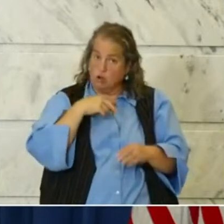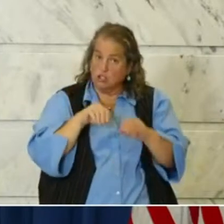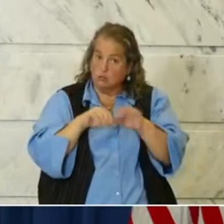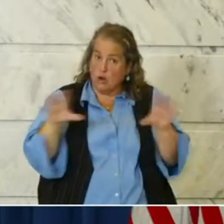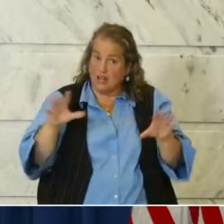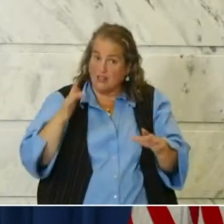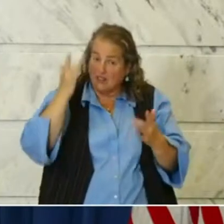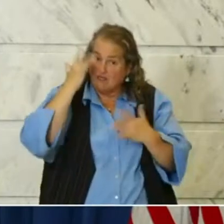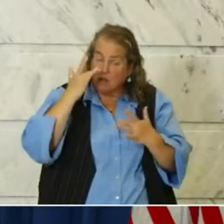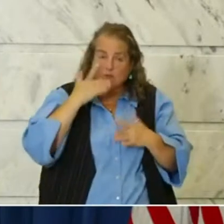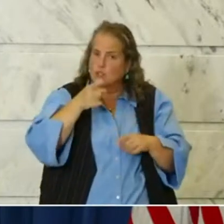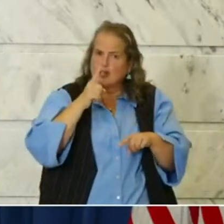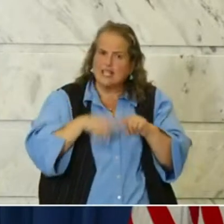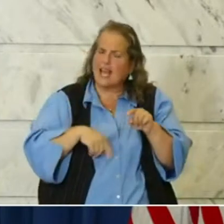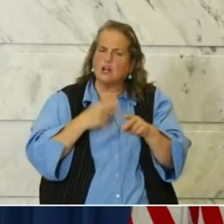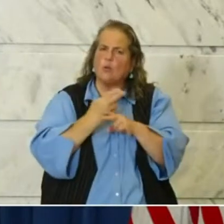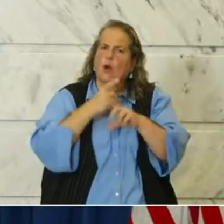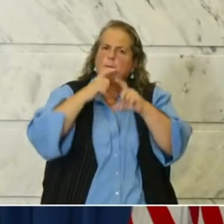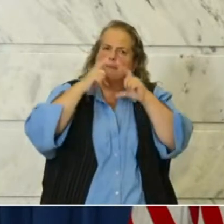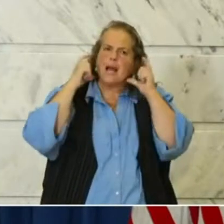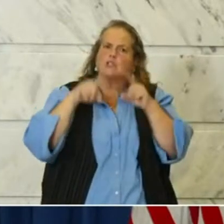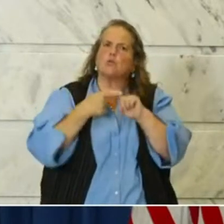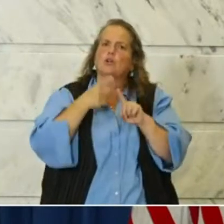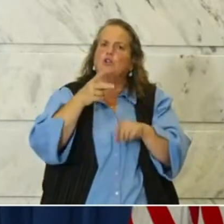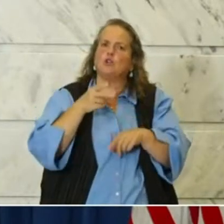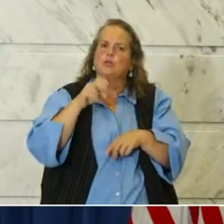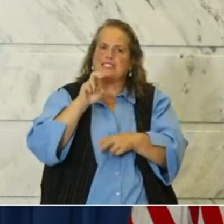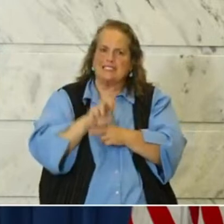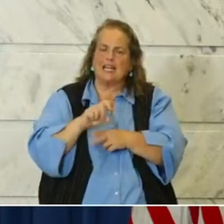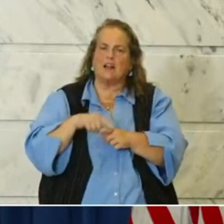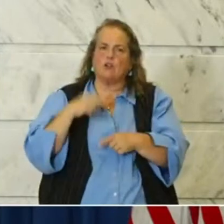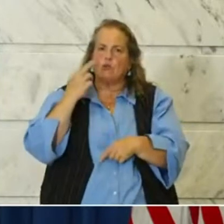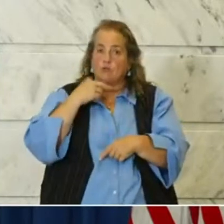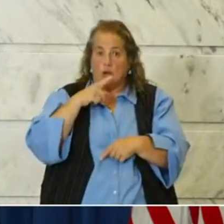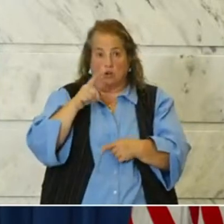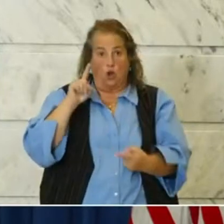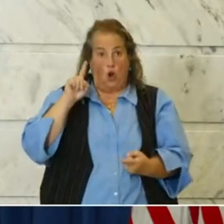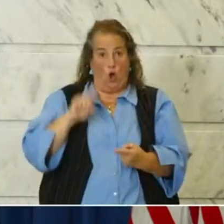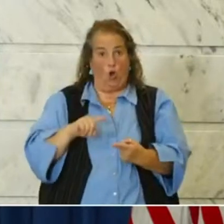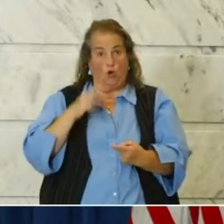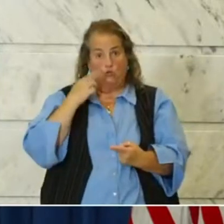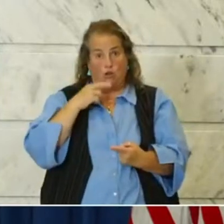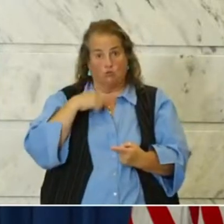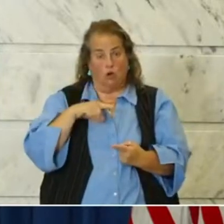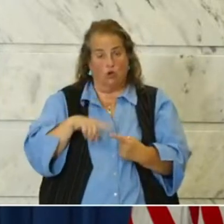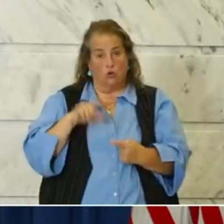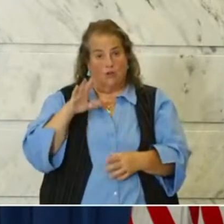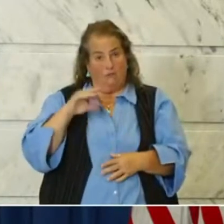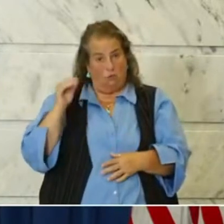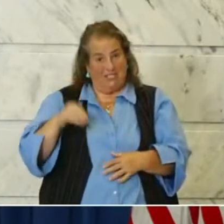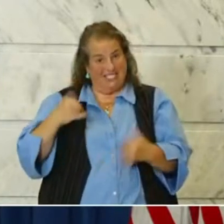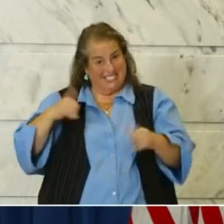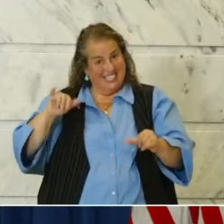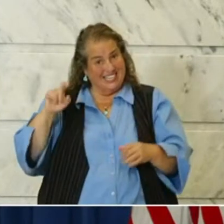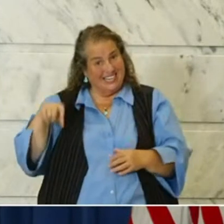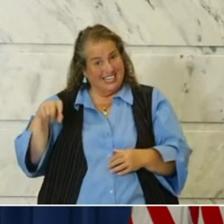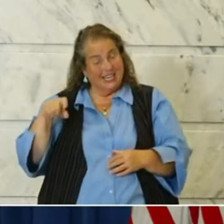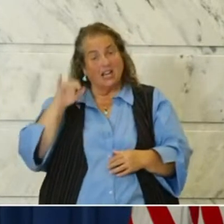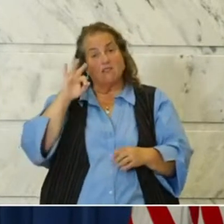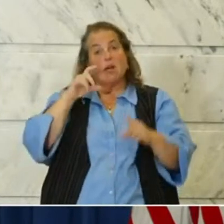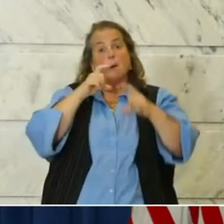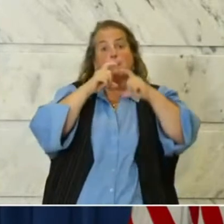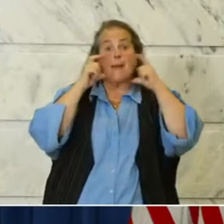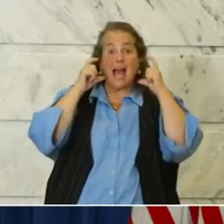a mask while you're eating in a restaurant, and whether lowering the restaurant is really still needed. If it's the mask that created